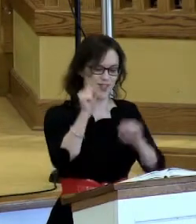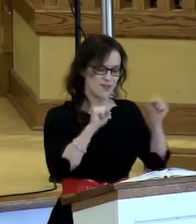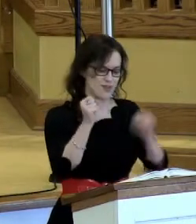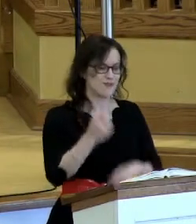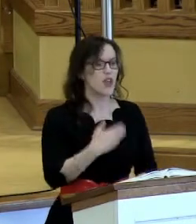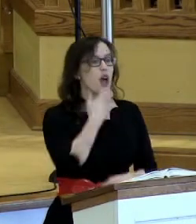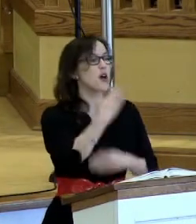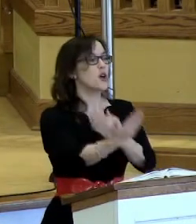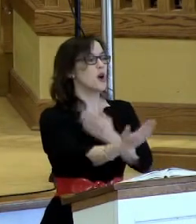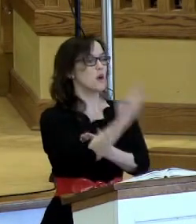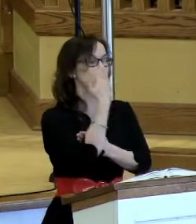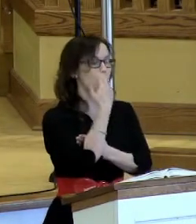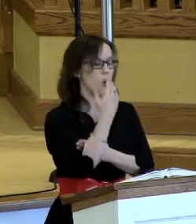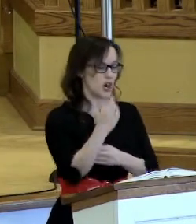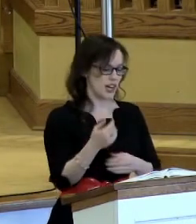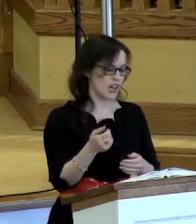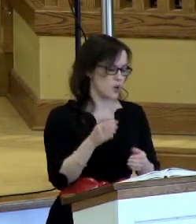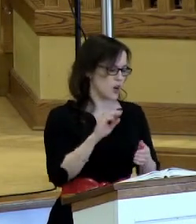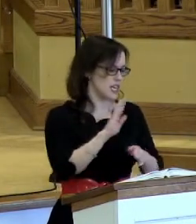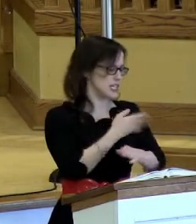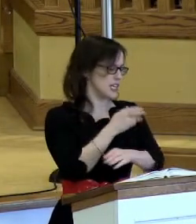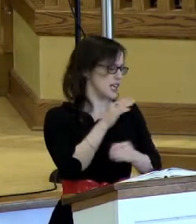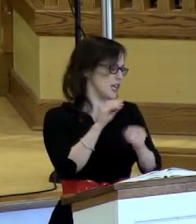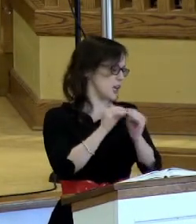everybody. Would you turn to number 342?